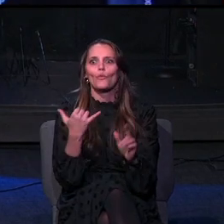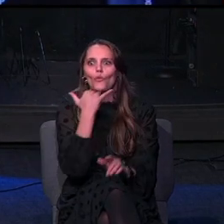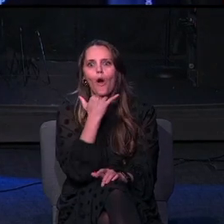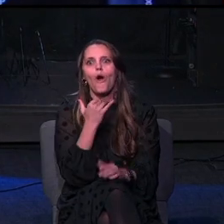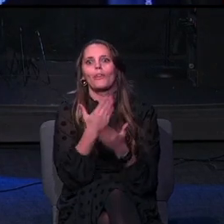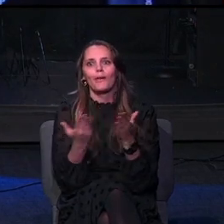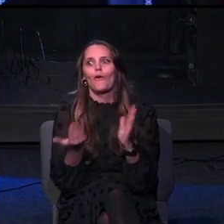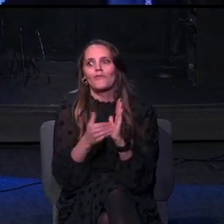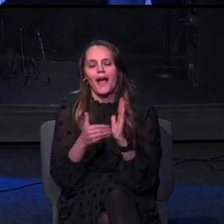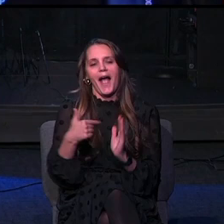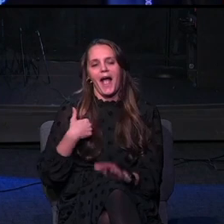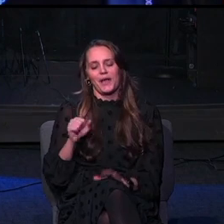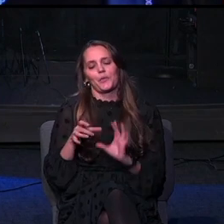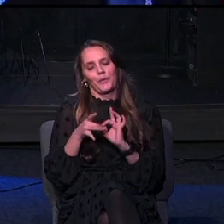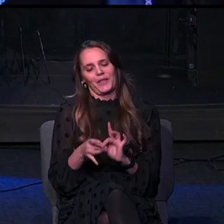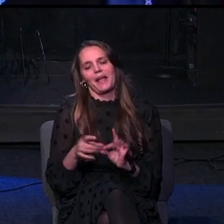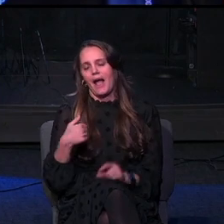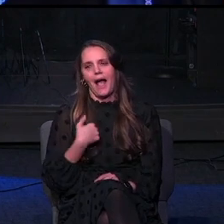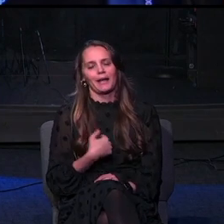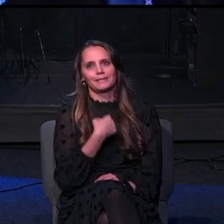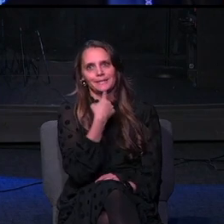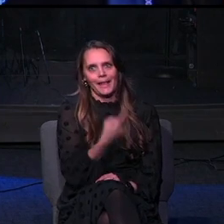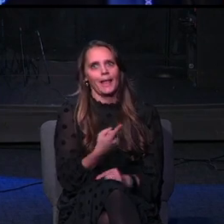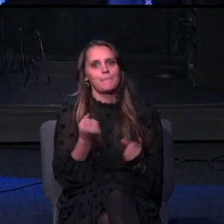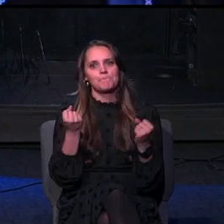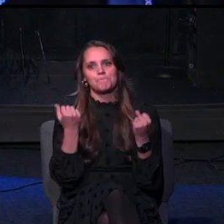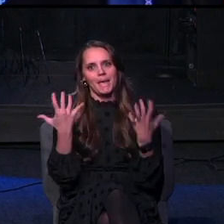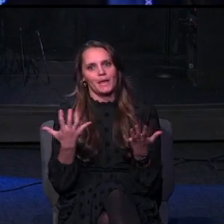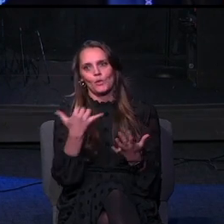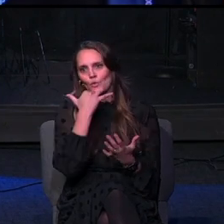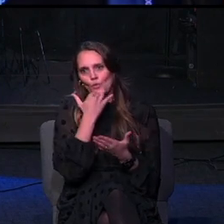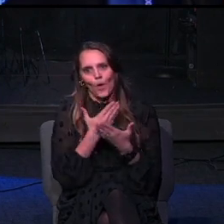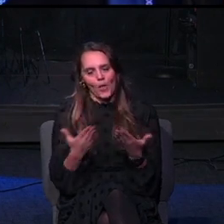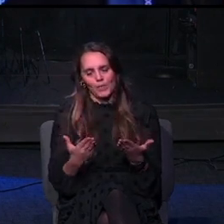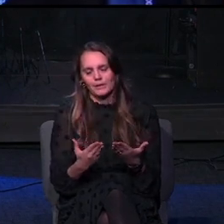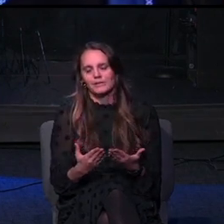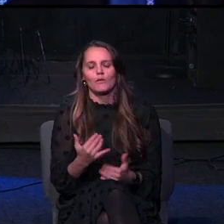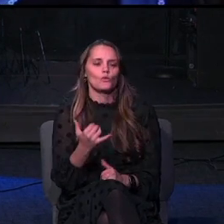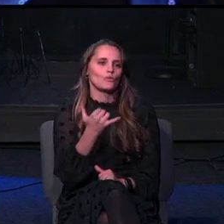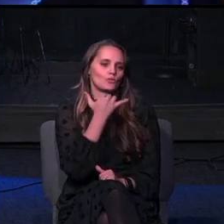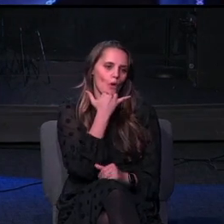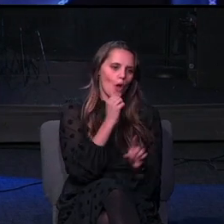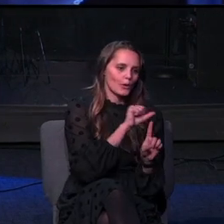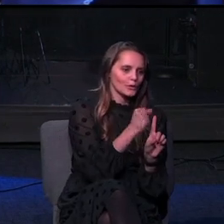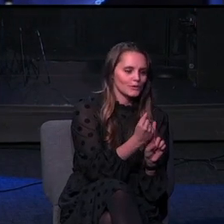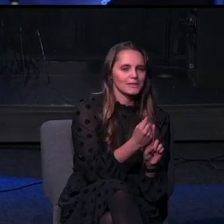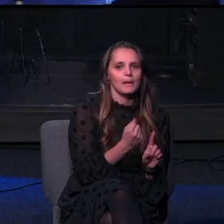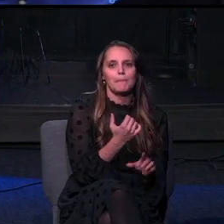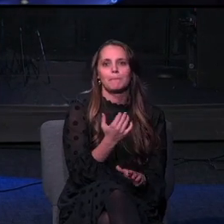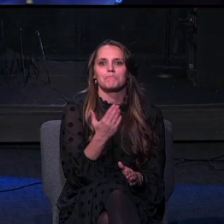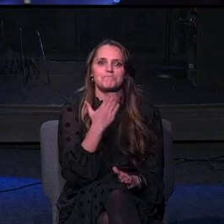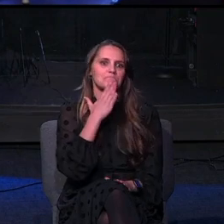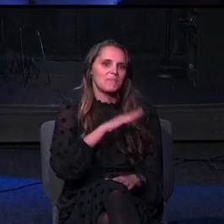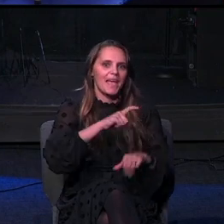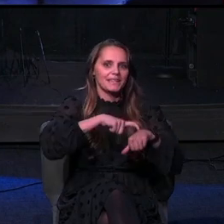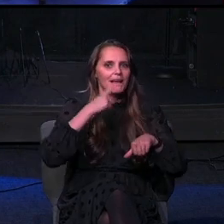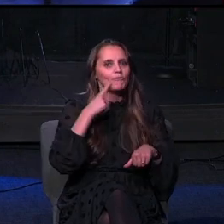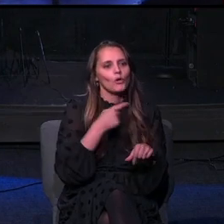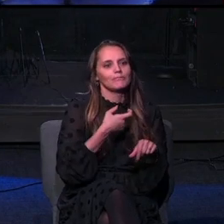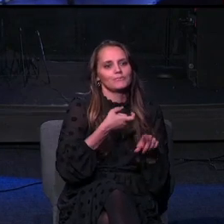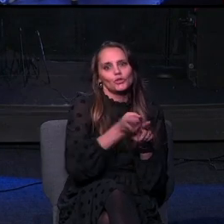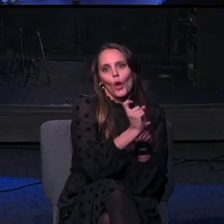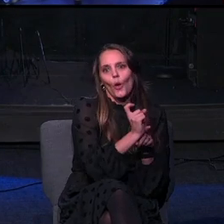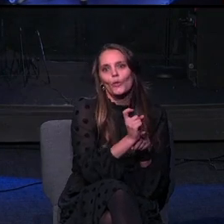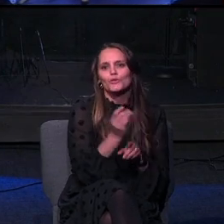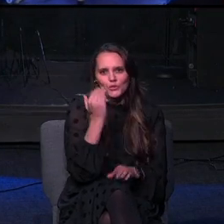I can relate to that. I have said so many wrong things at the wrong time for the wrong situation, bad timing for jokes, you know what I mean? So Peter, I